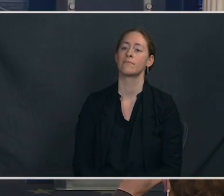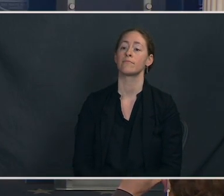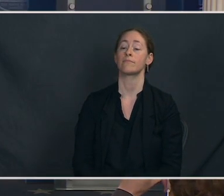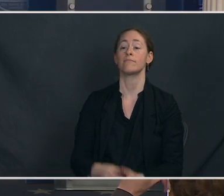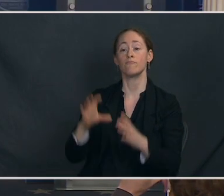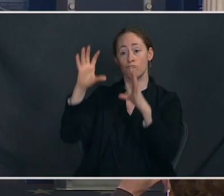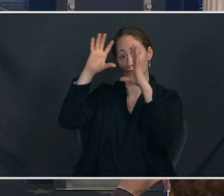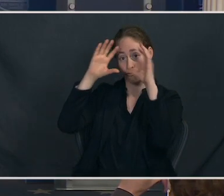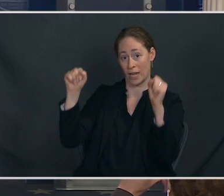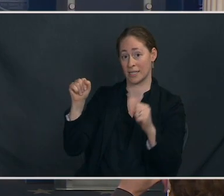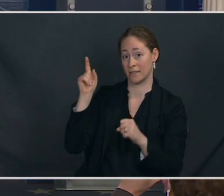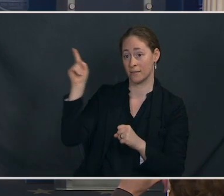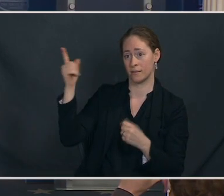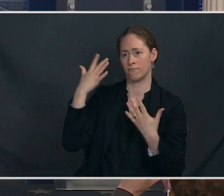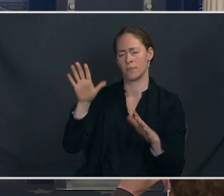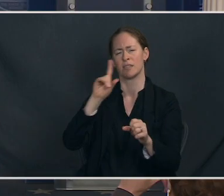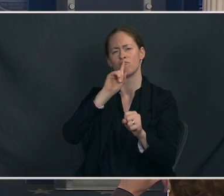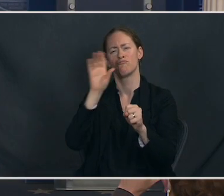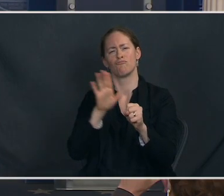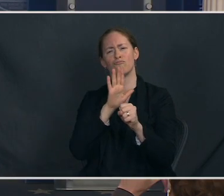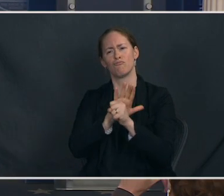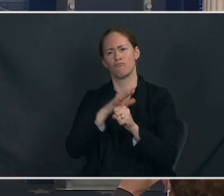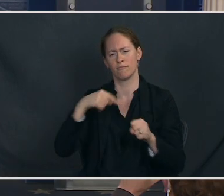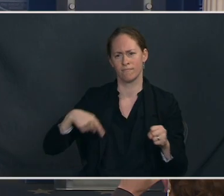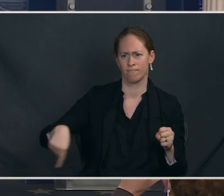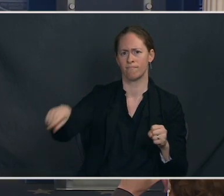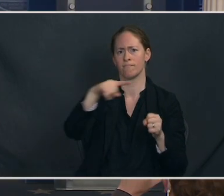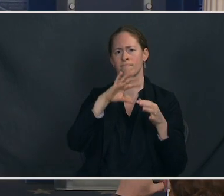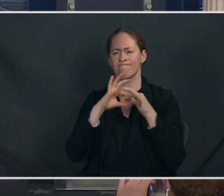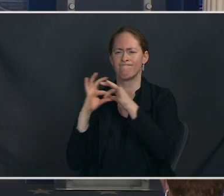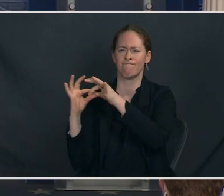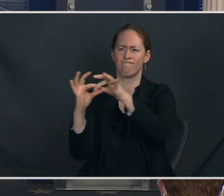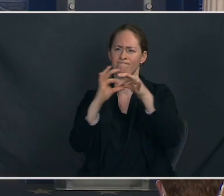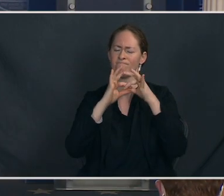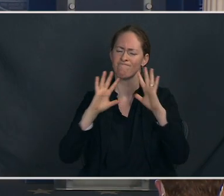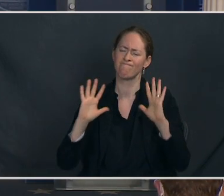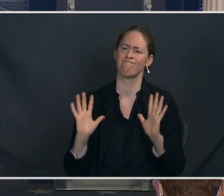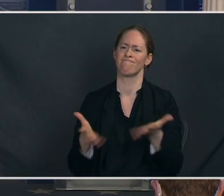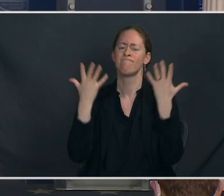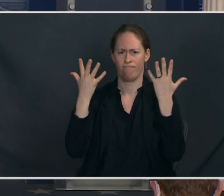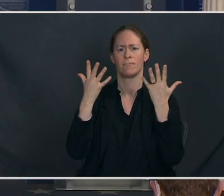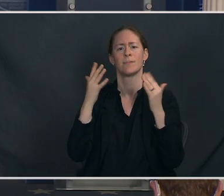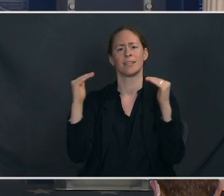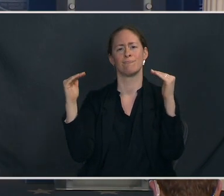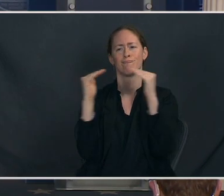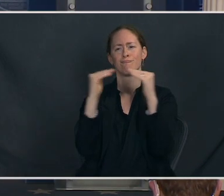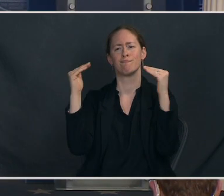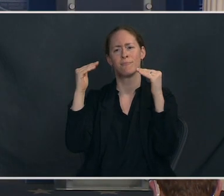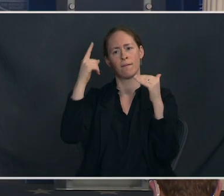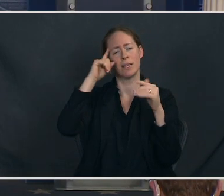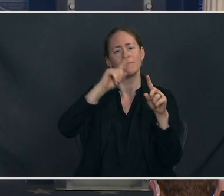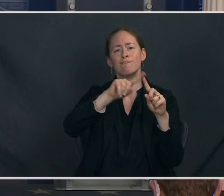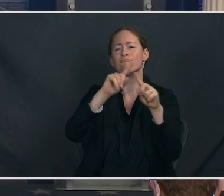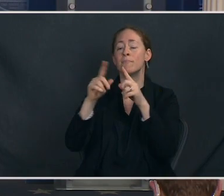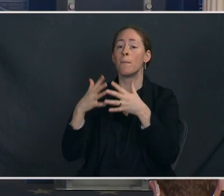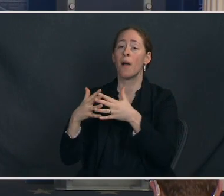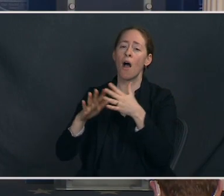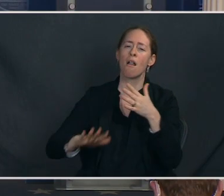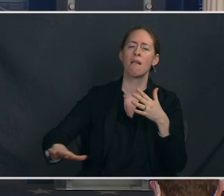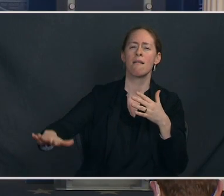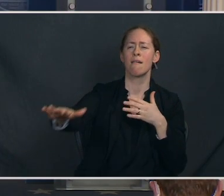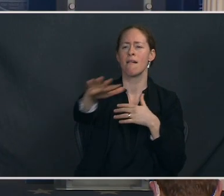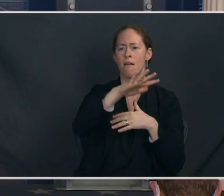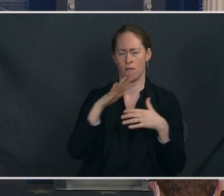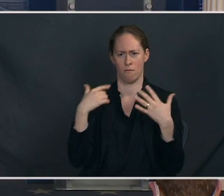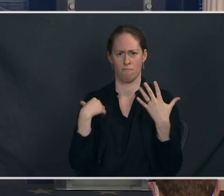the whole of our government to advancing racial justice and equity for all Americans. I'm leading this effort out of the Domestic Policy